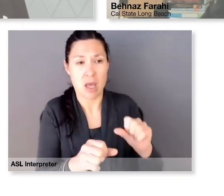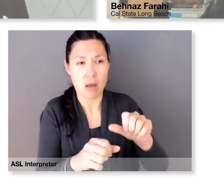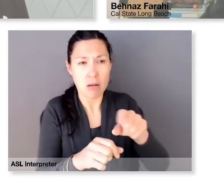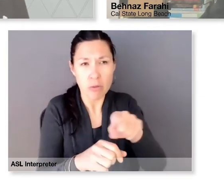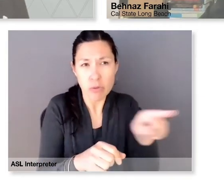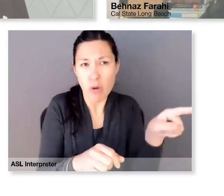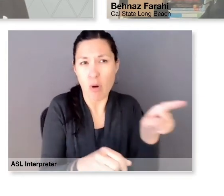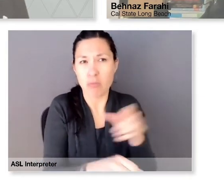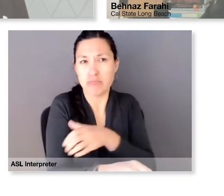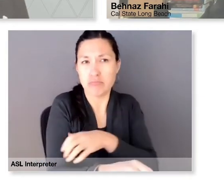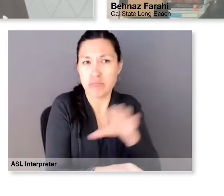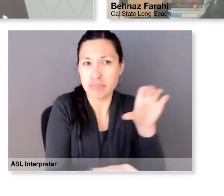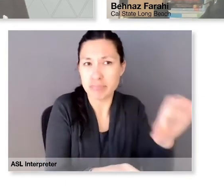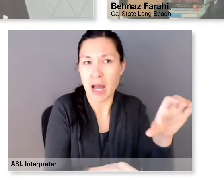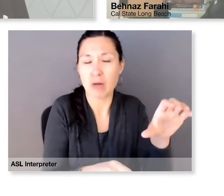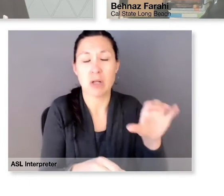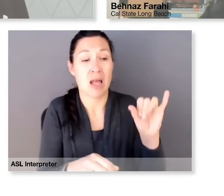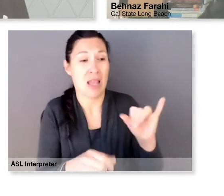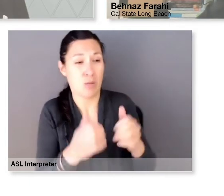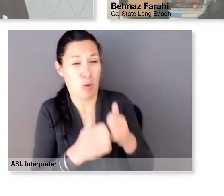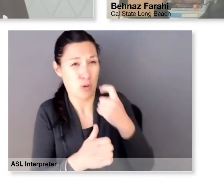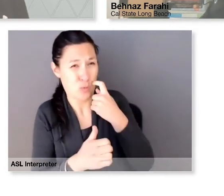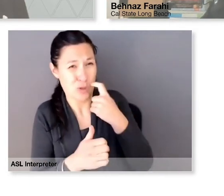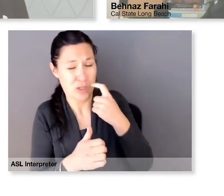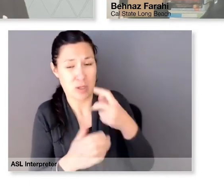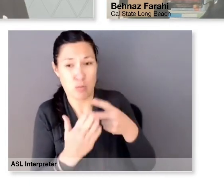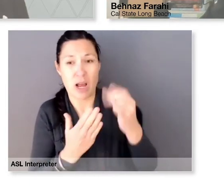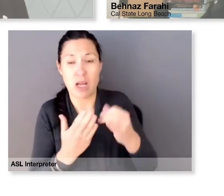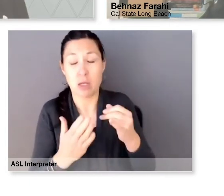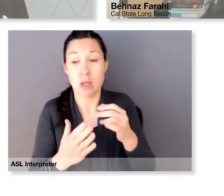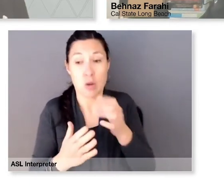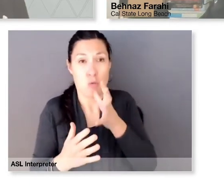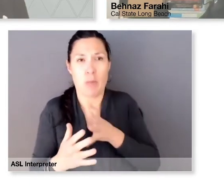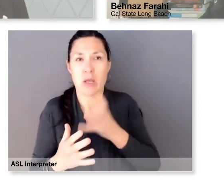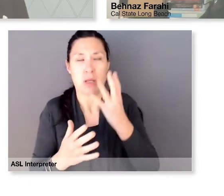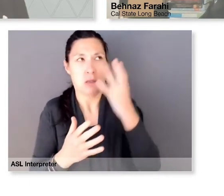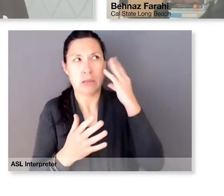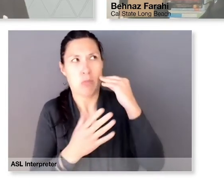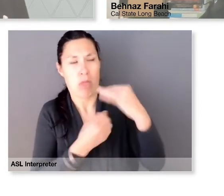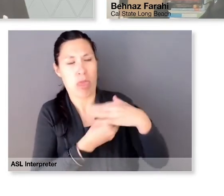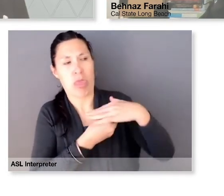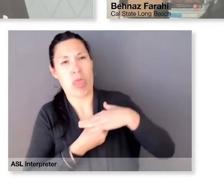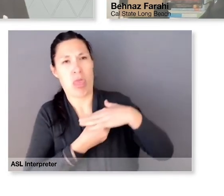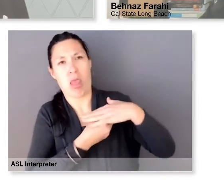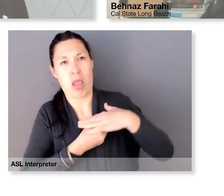latest project, the women that they were oppressed or